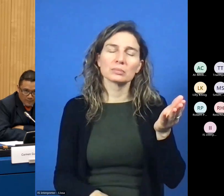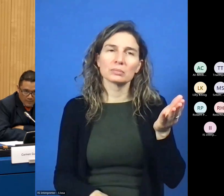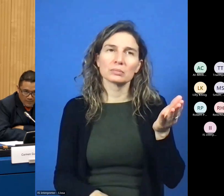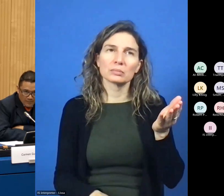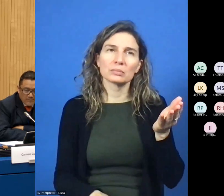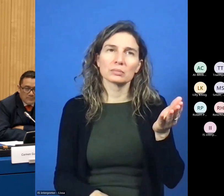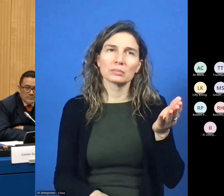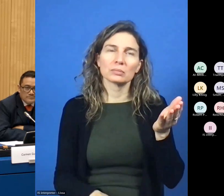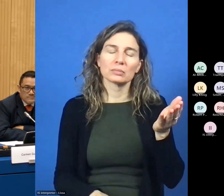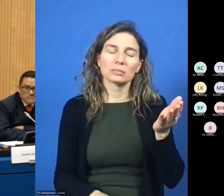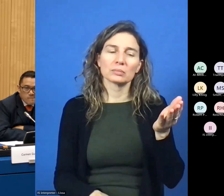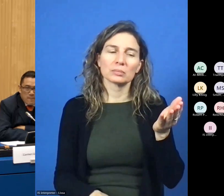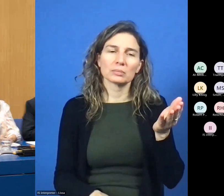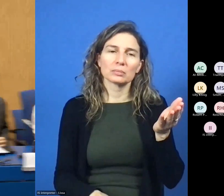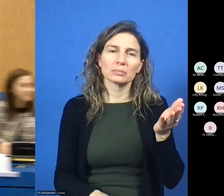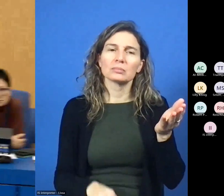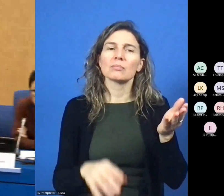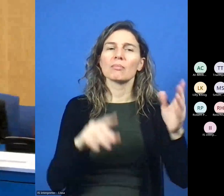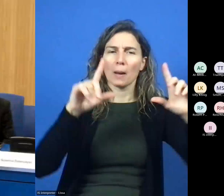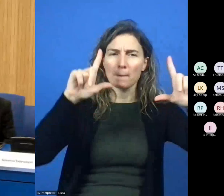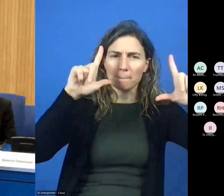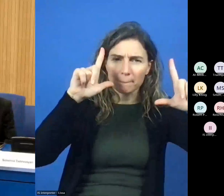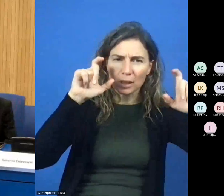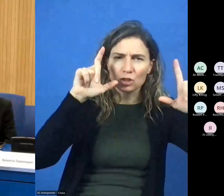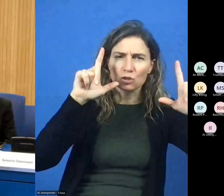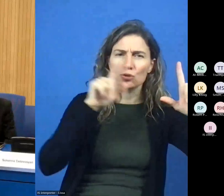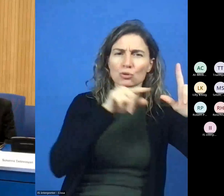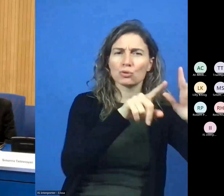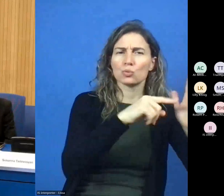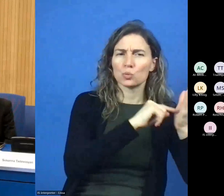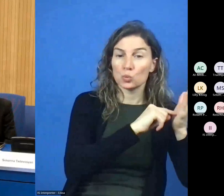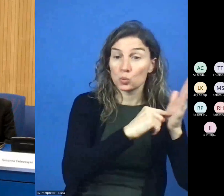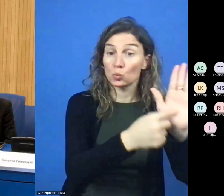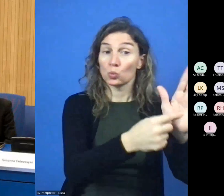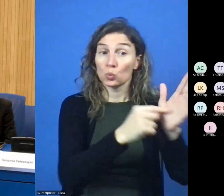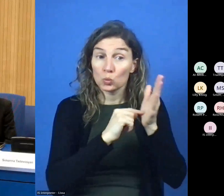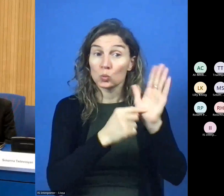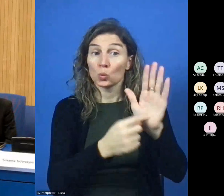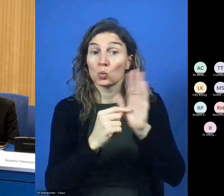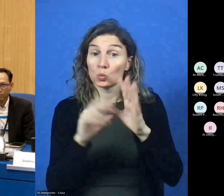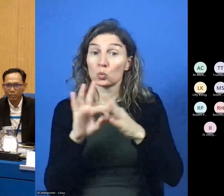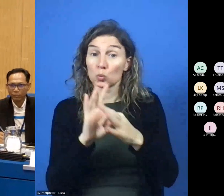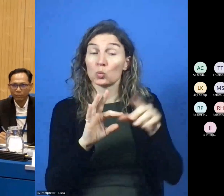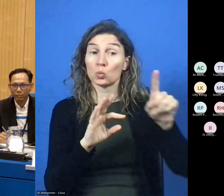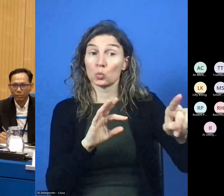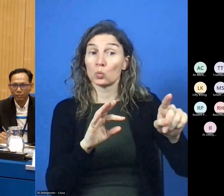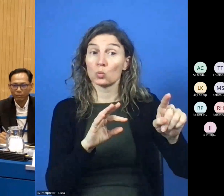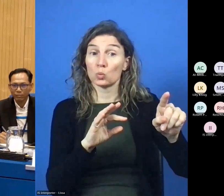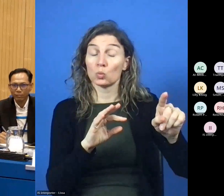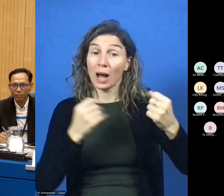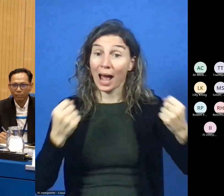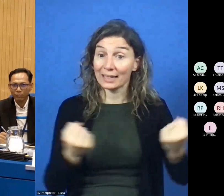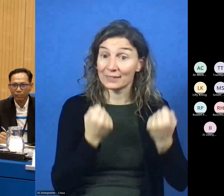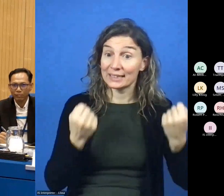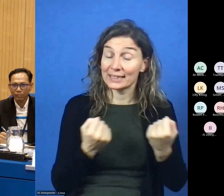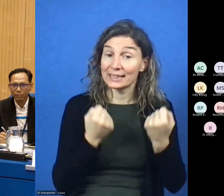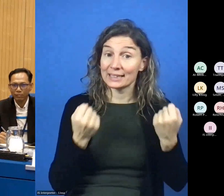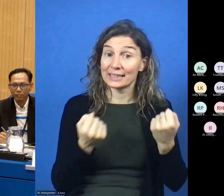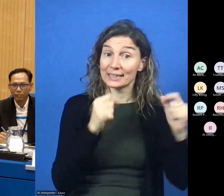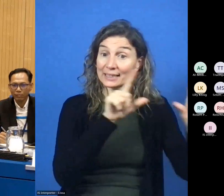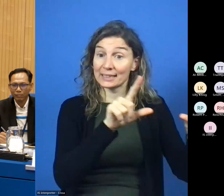activities you have. And I was asking myself, because there were these two pictures, the